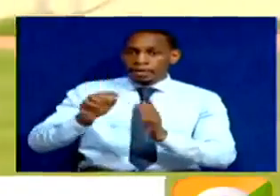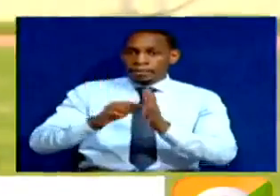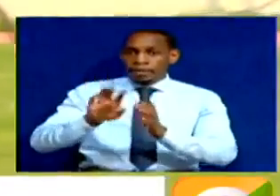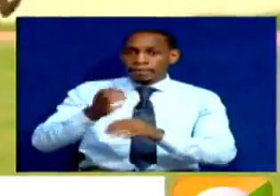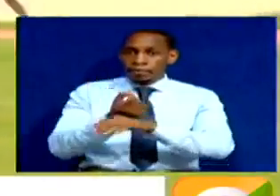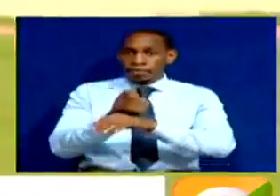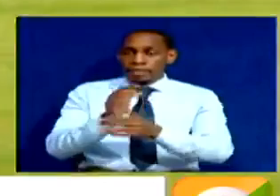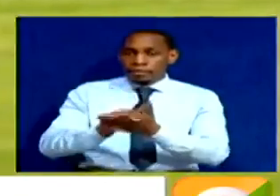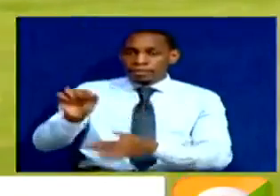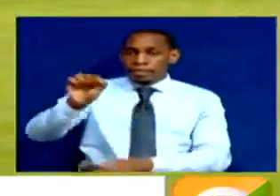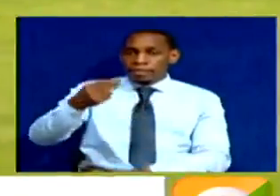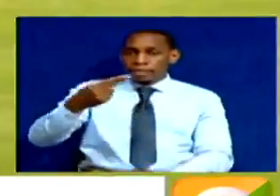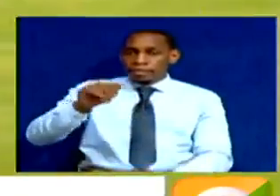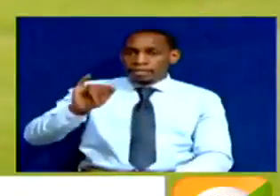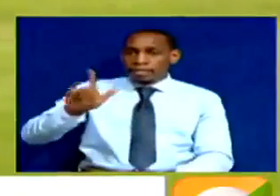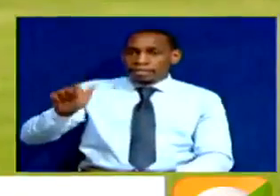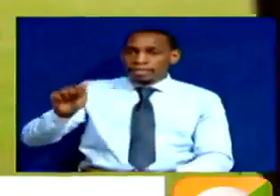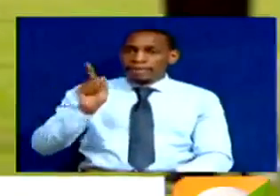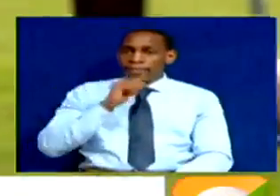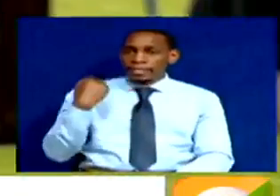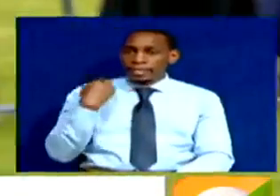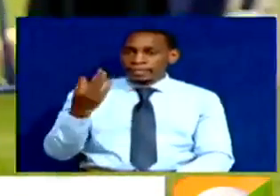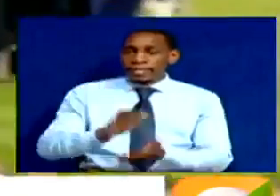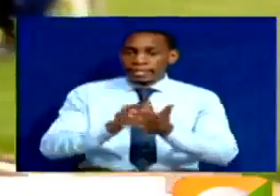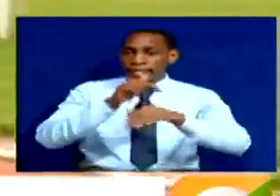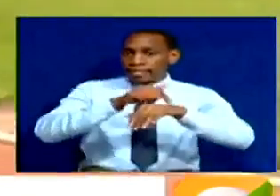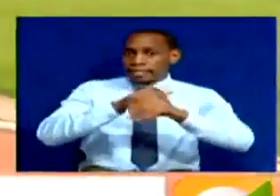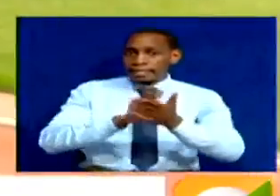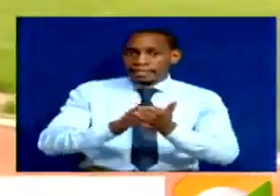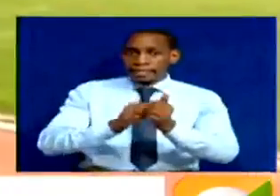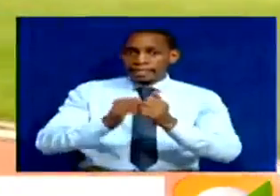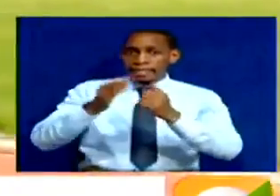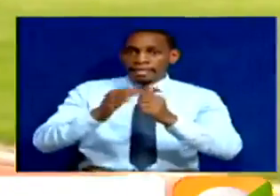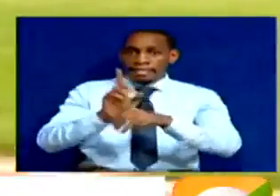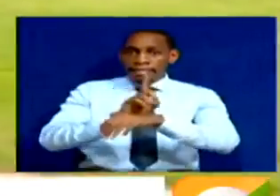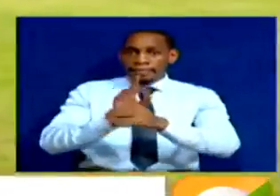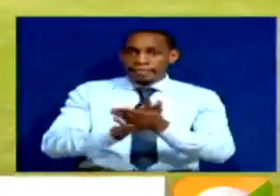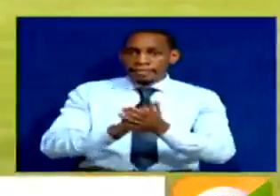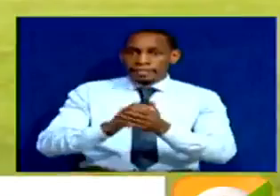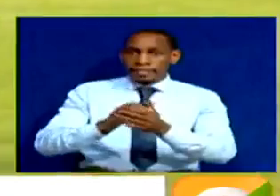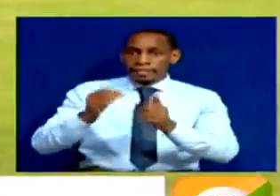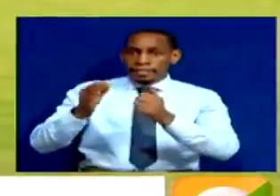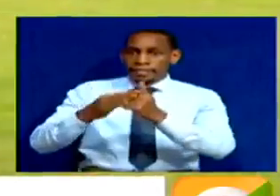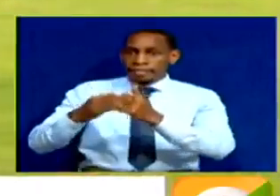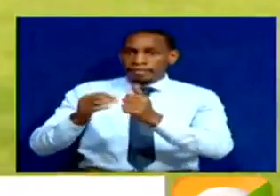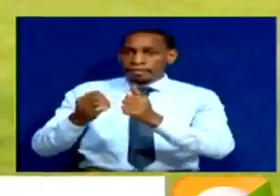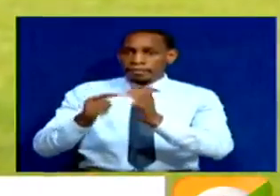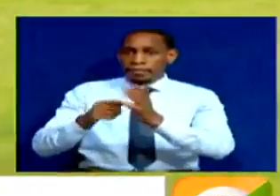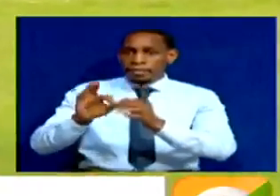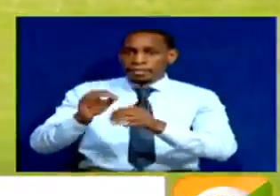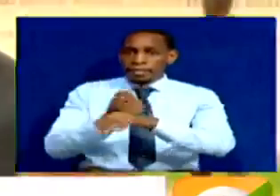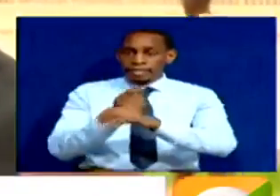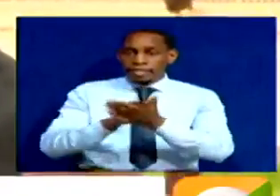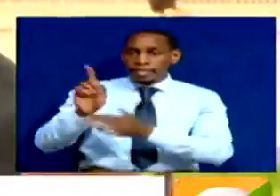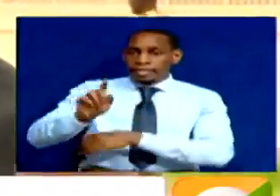seconds, while Sheila Cherop was a distant third, crossing the line in 18 minutes, 58.7 seconds. The Nairobi region